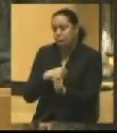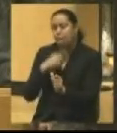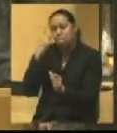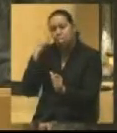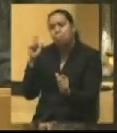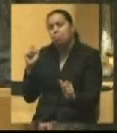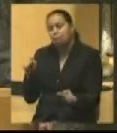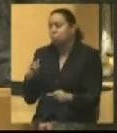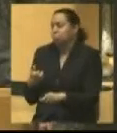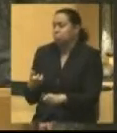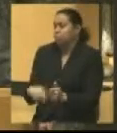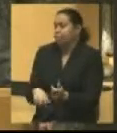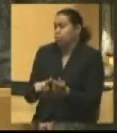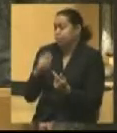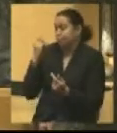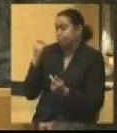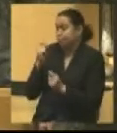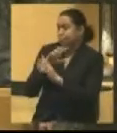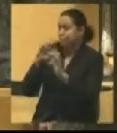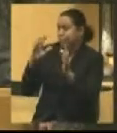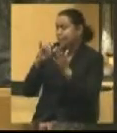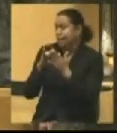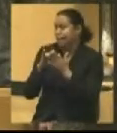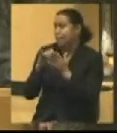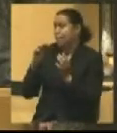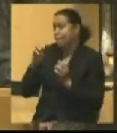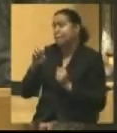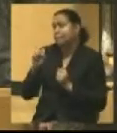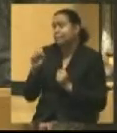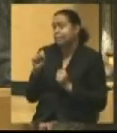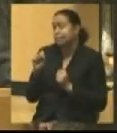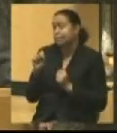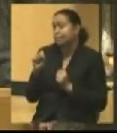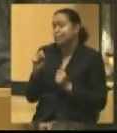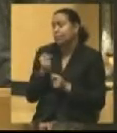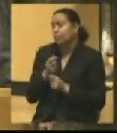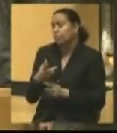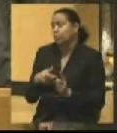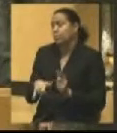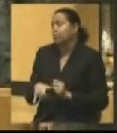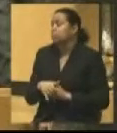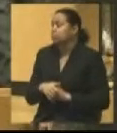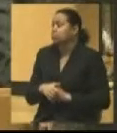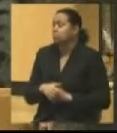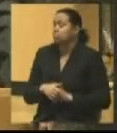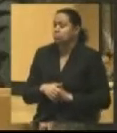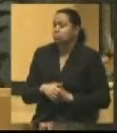been, it's hard to imagine the mess that would have created.